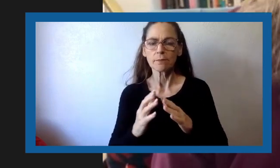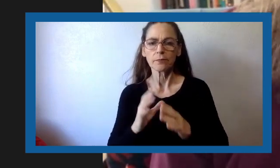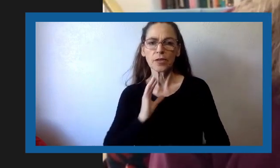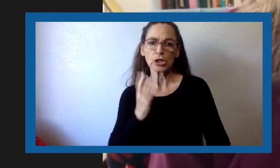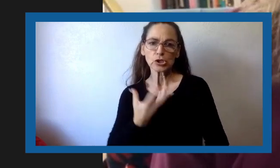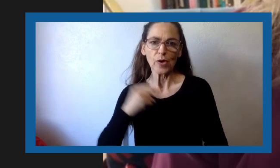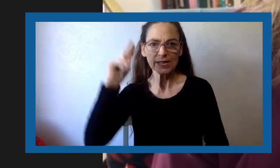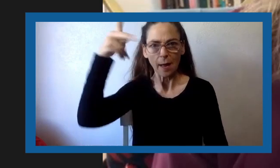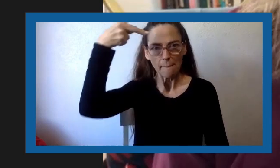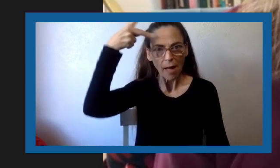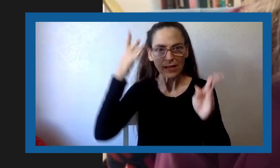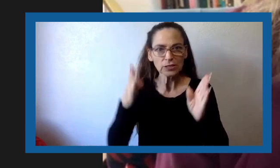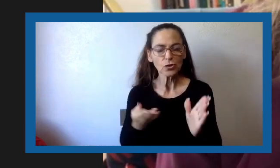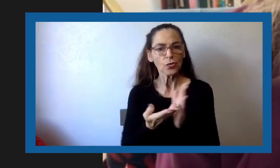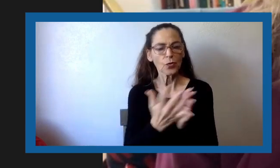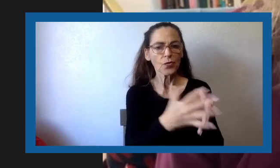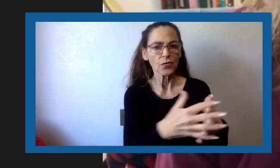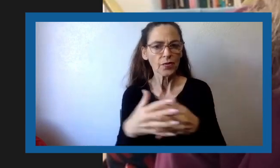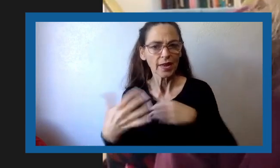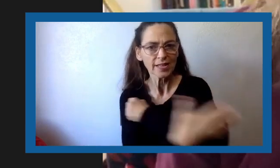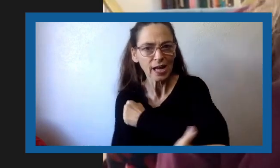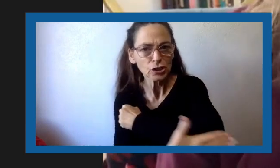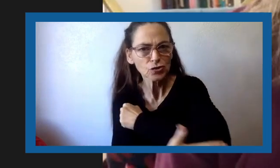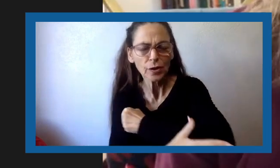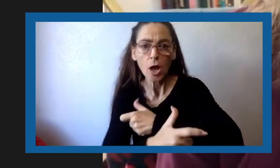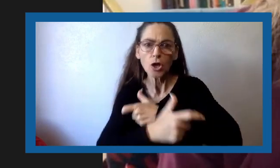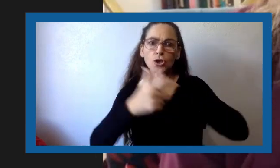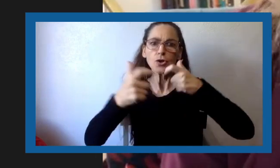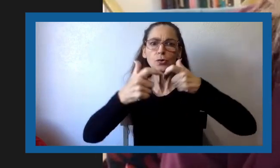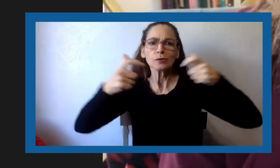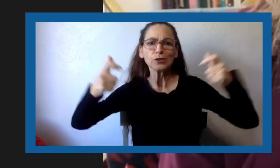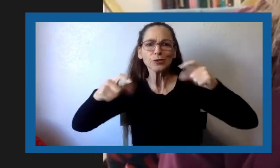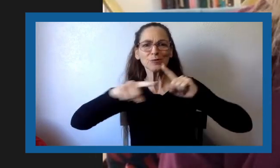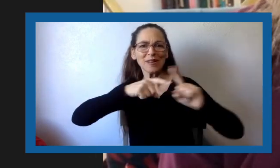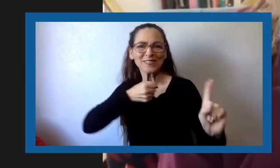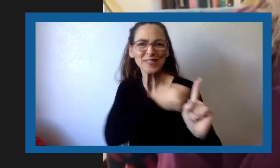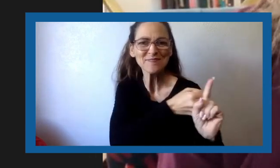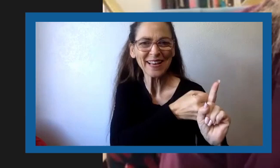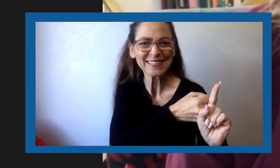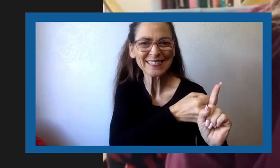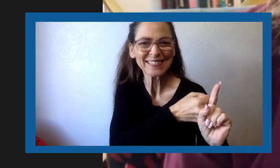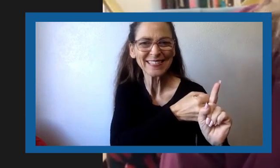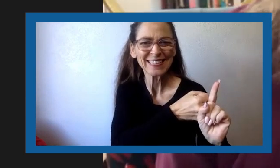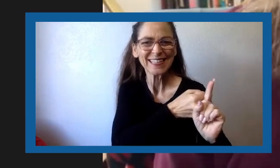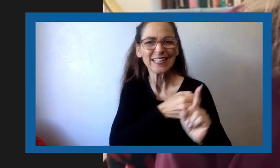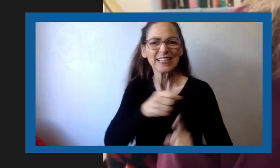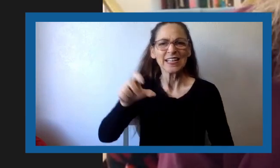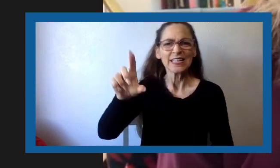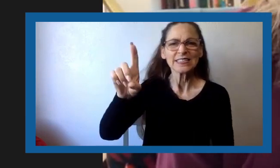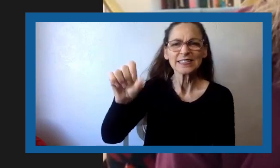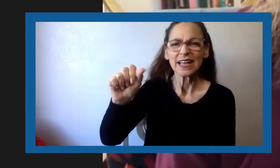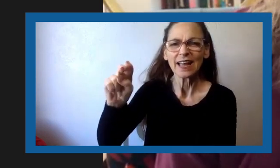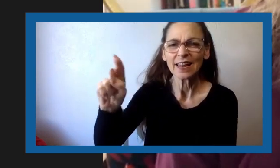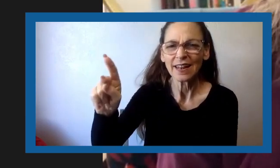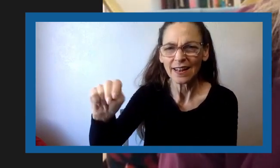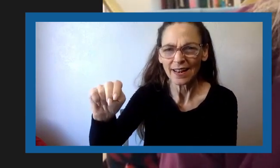trans politicians across the country that have made a huge, huge impact, and Danica